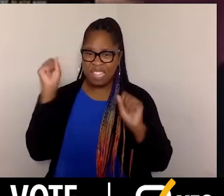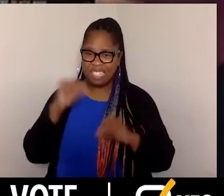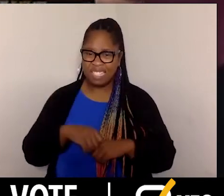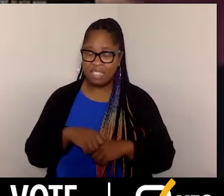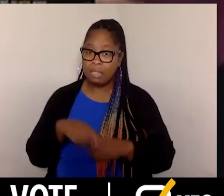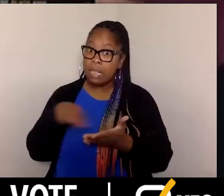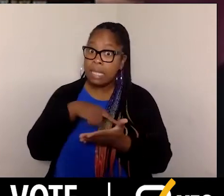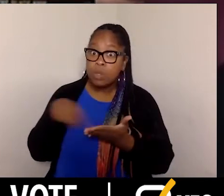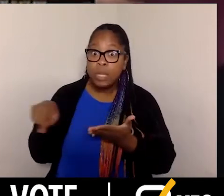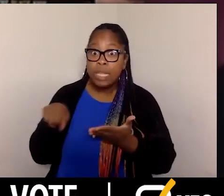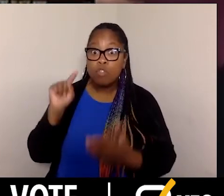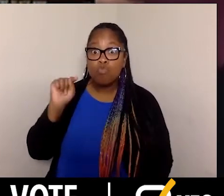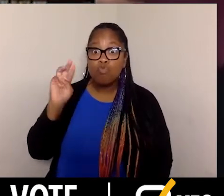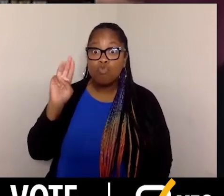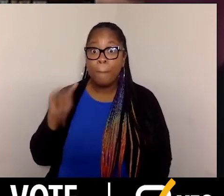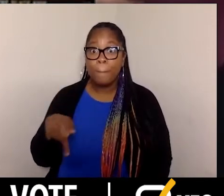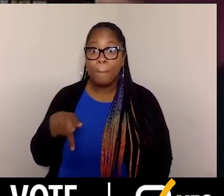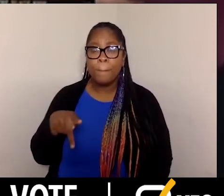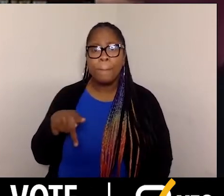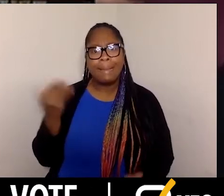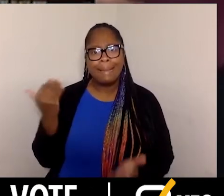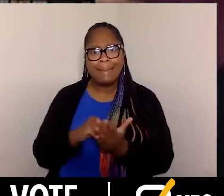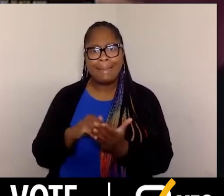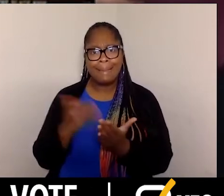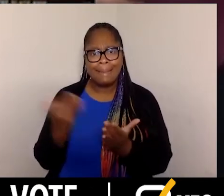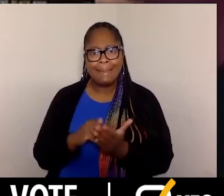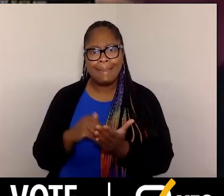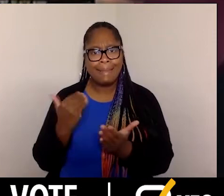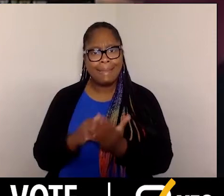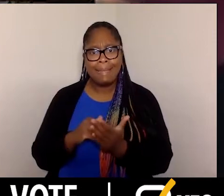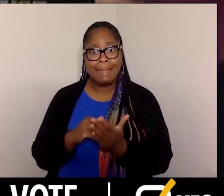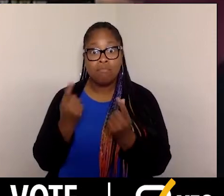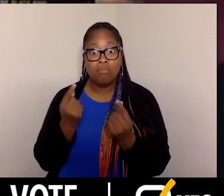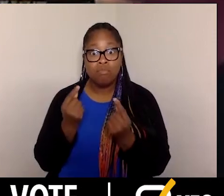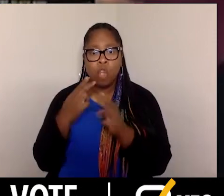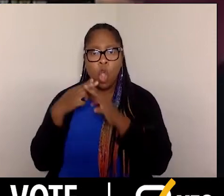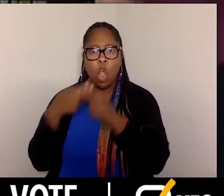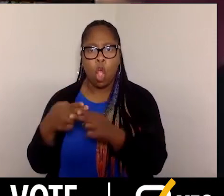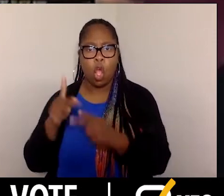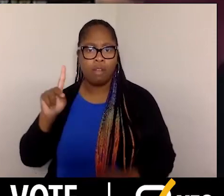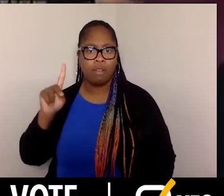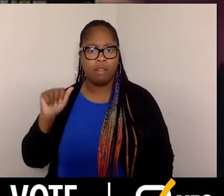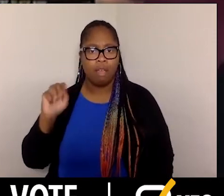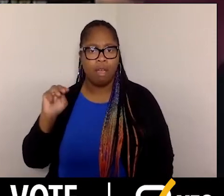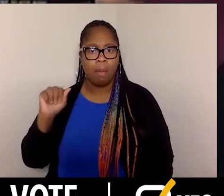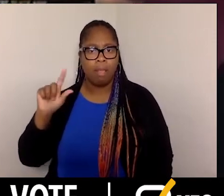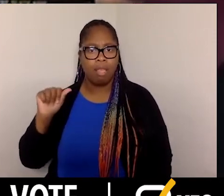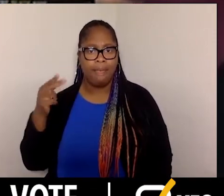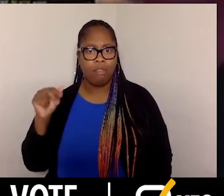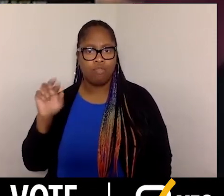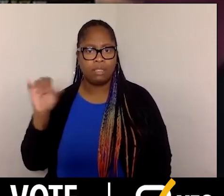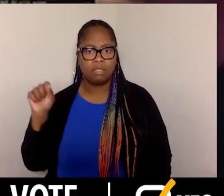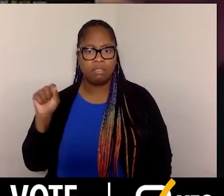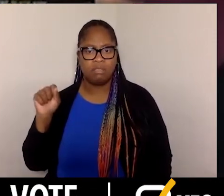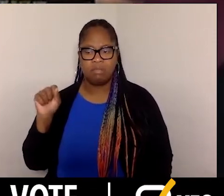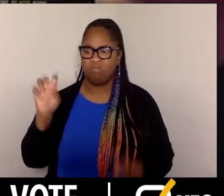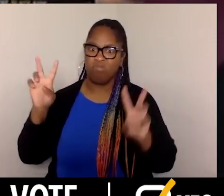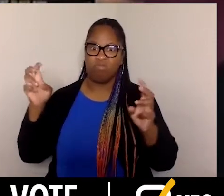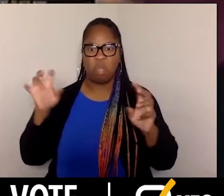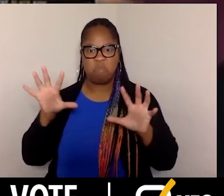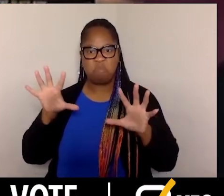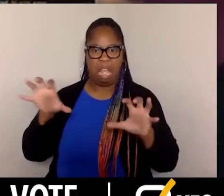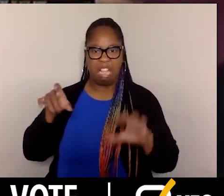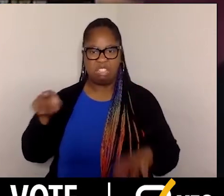repeatedly called Kamala Harris a monster. And he did this the morning after she made history as